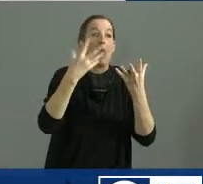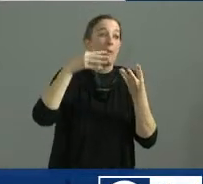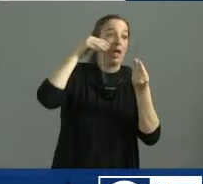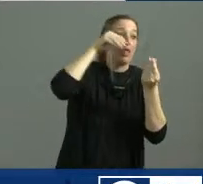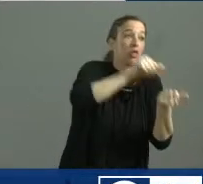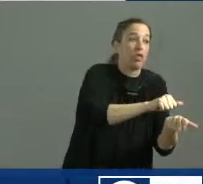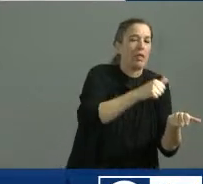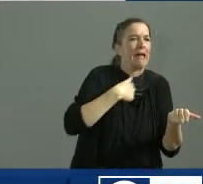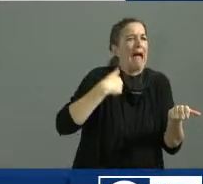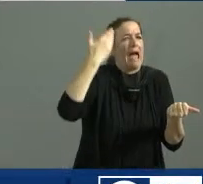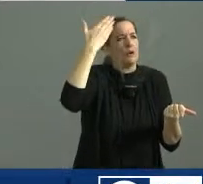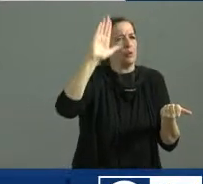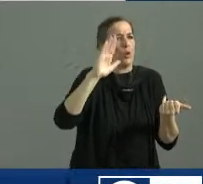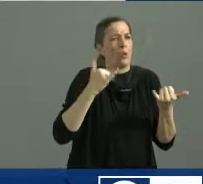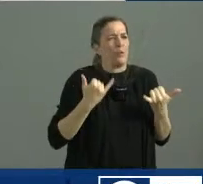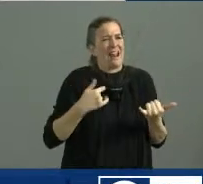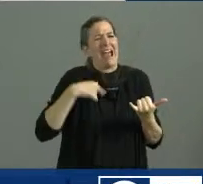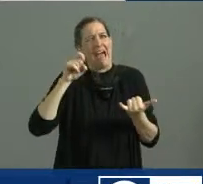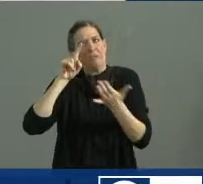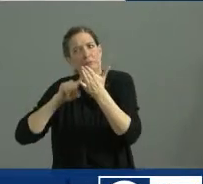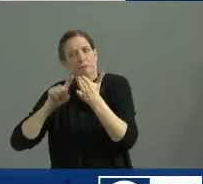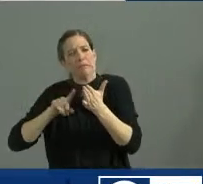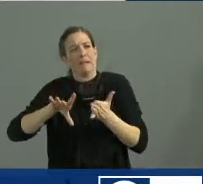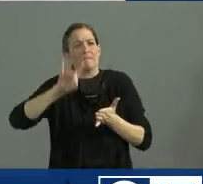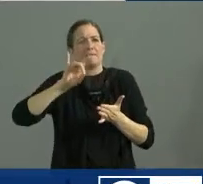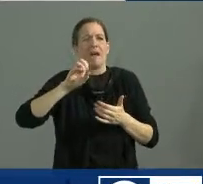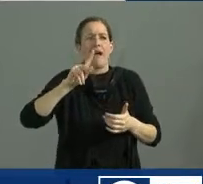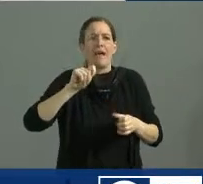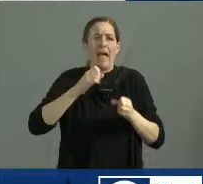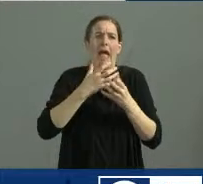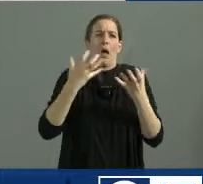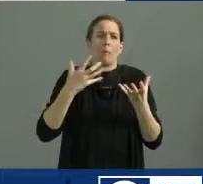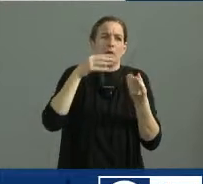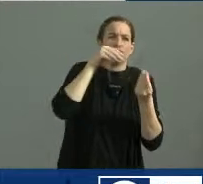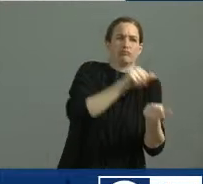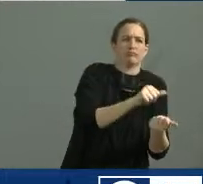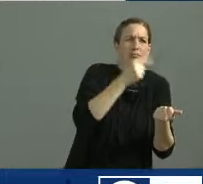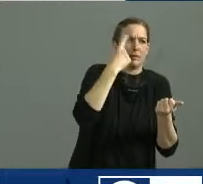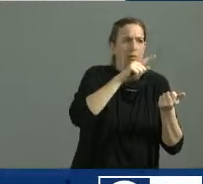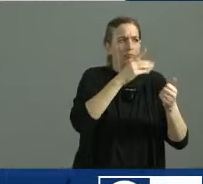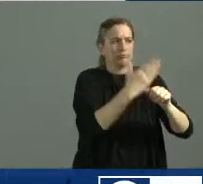you. Peter Seymour, KTAR. Okay. Hi, Peter.